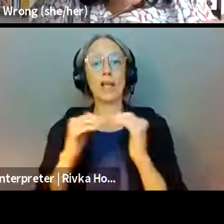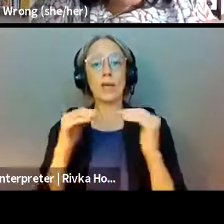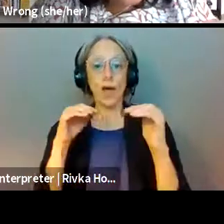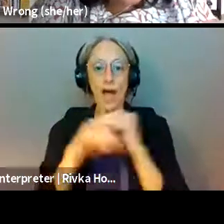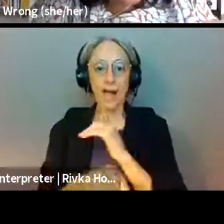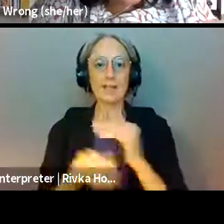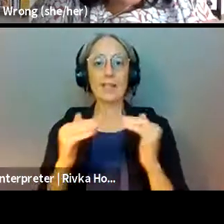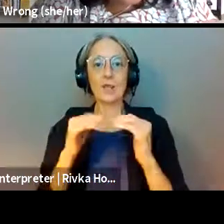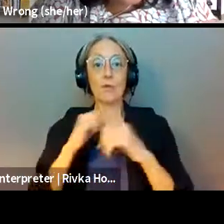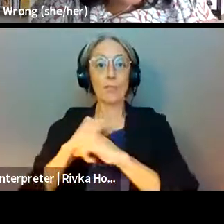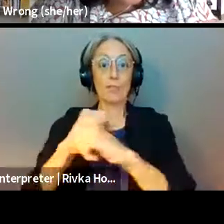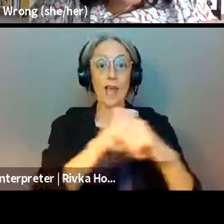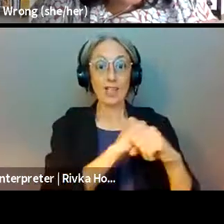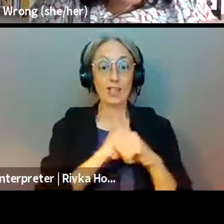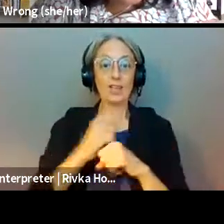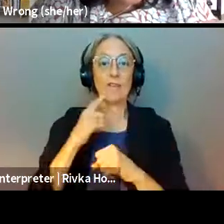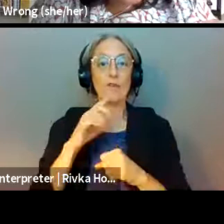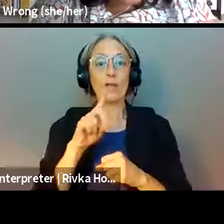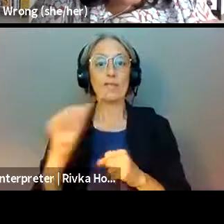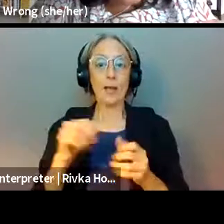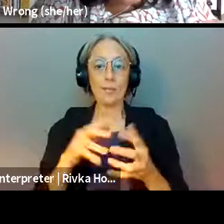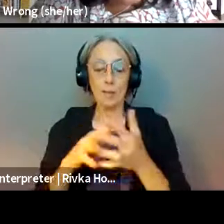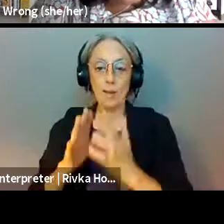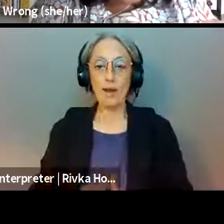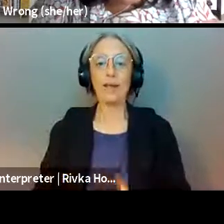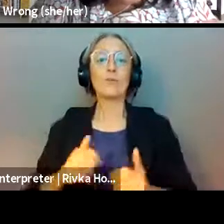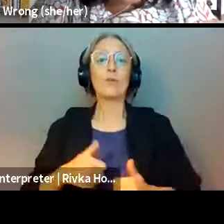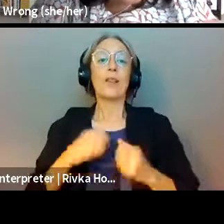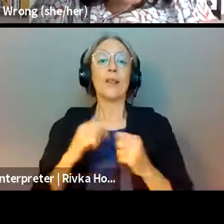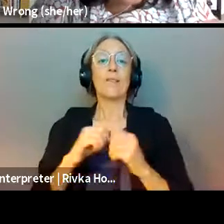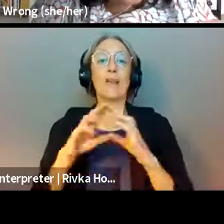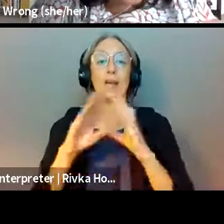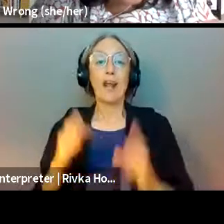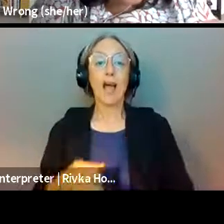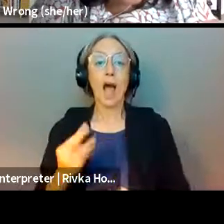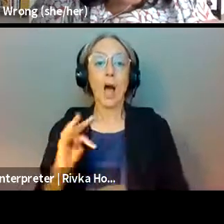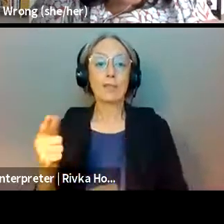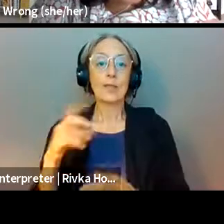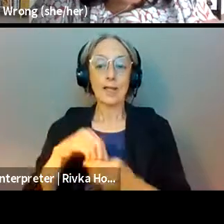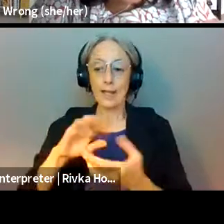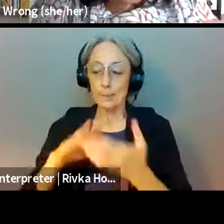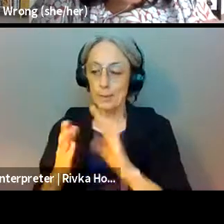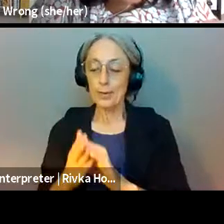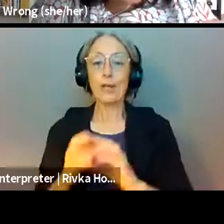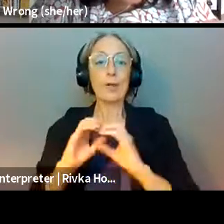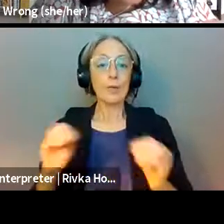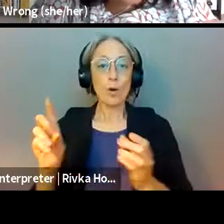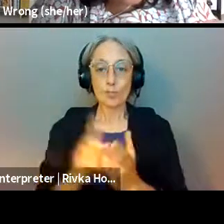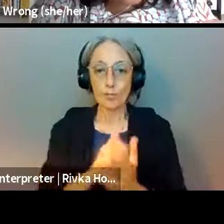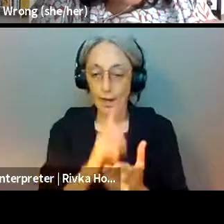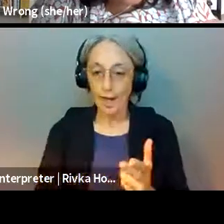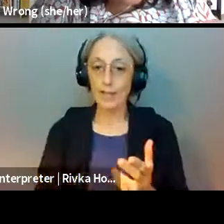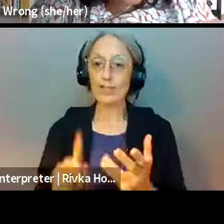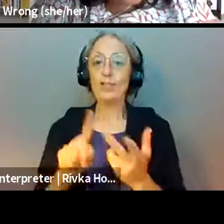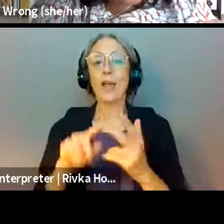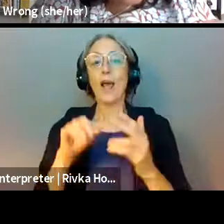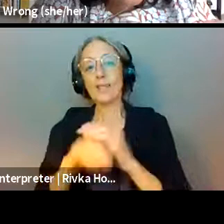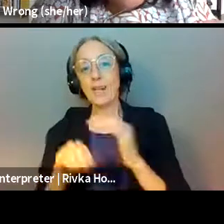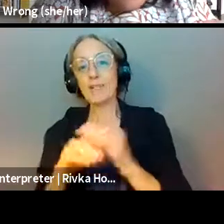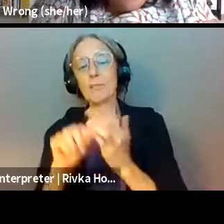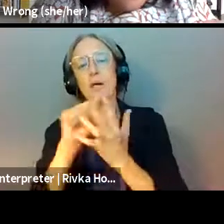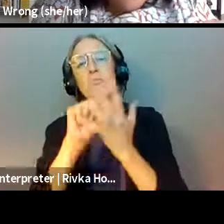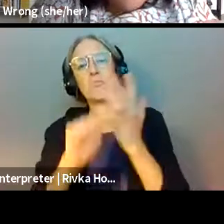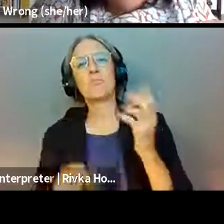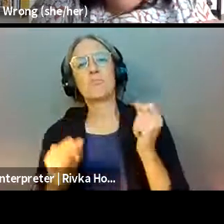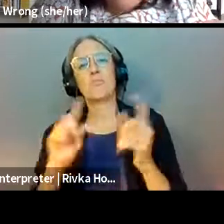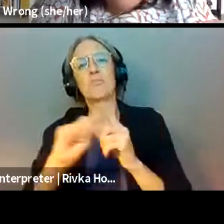disabled Americans to have housing that is community-based, integrated, free from discrimination, accessible, just to name a few.